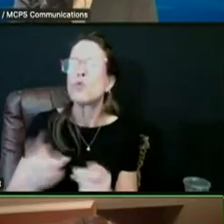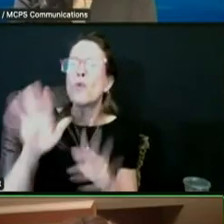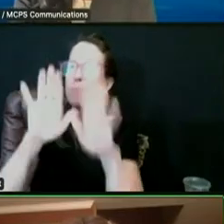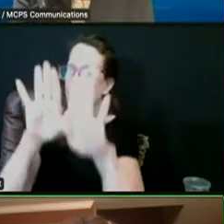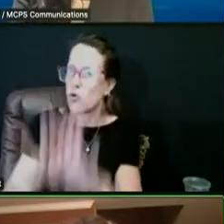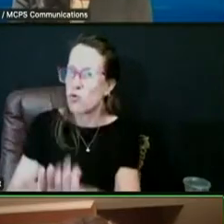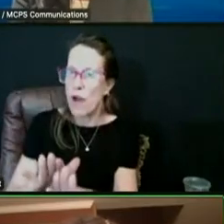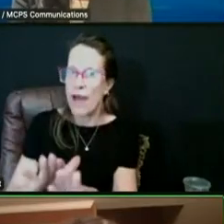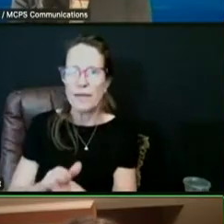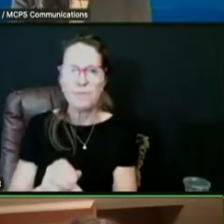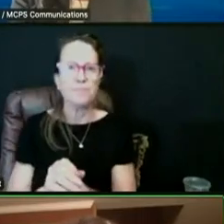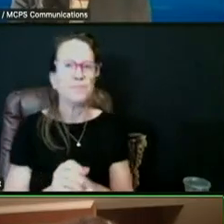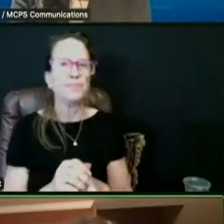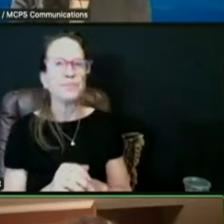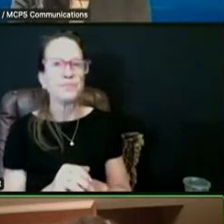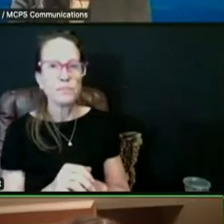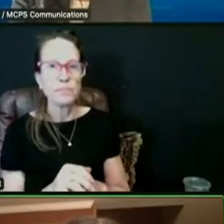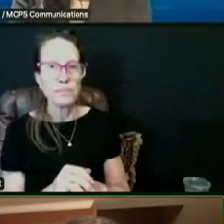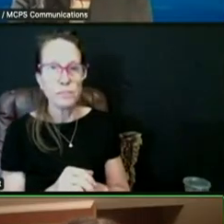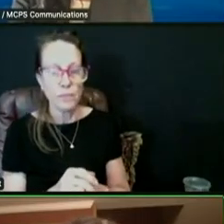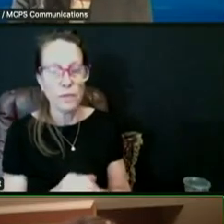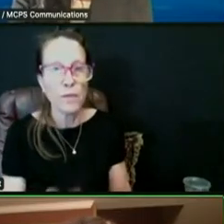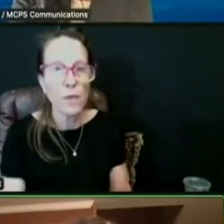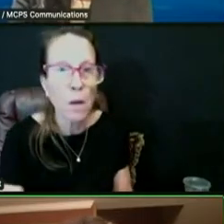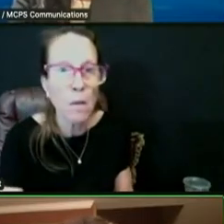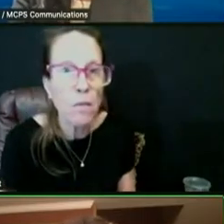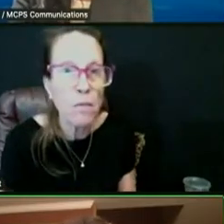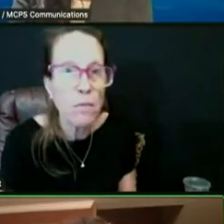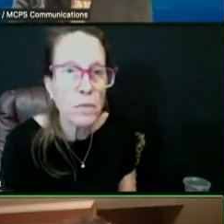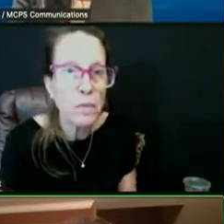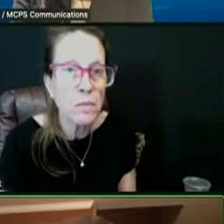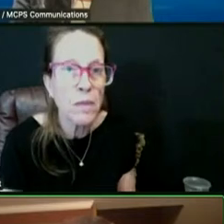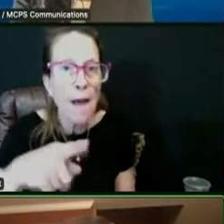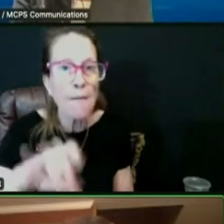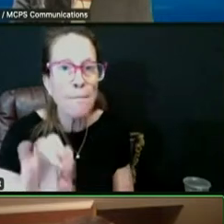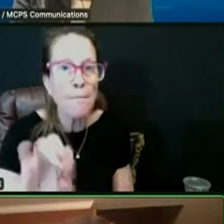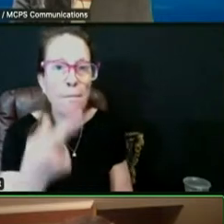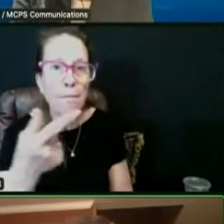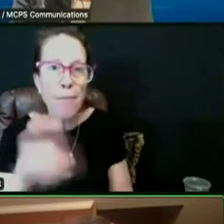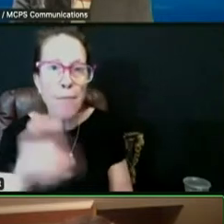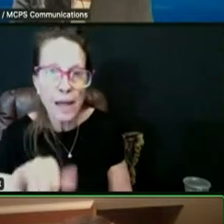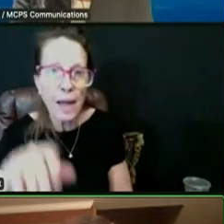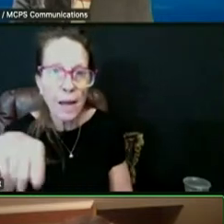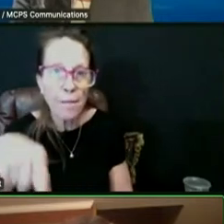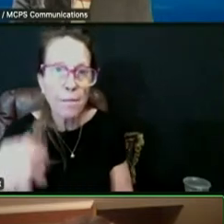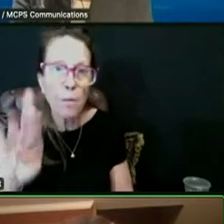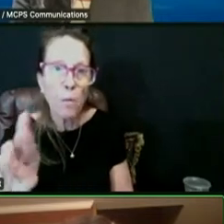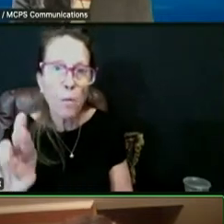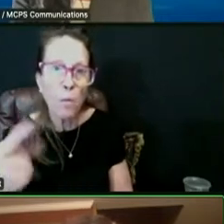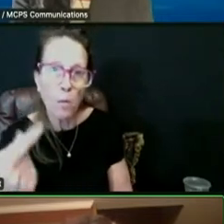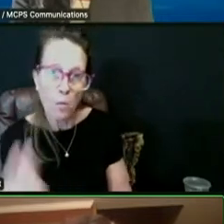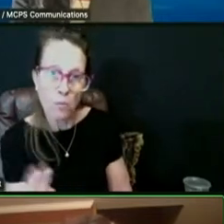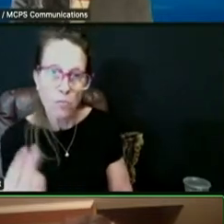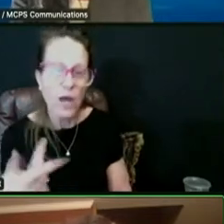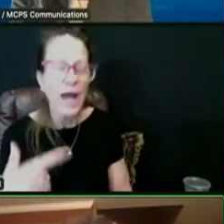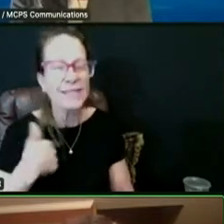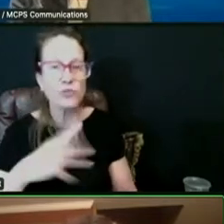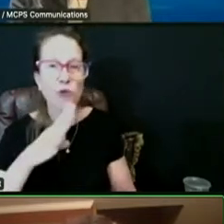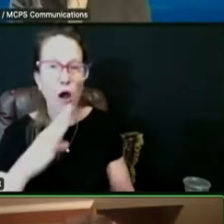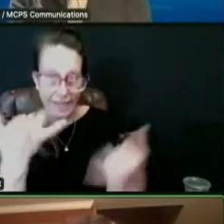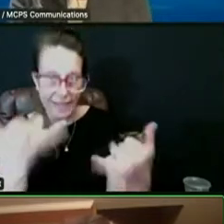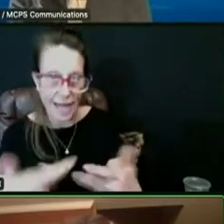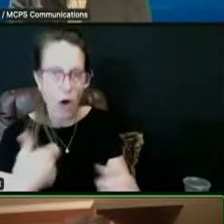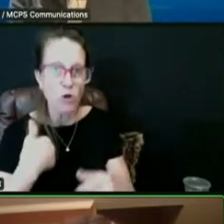and I can add to that. We're just in the planning stages right now, looking at the dates so that we can make sure that we have the